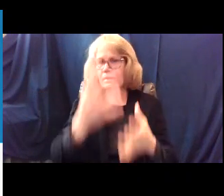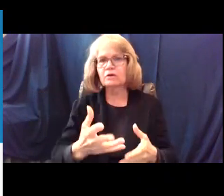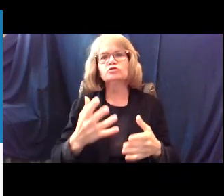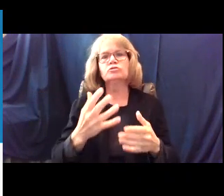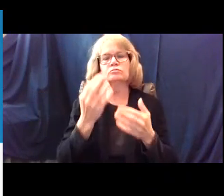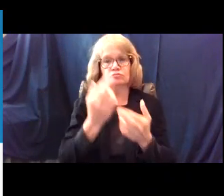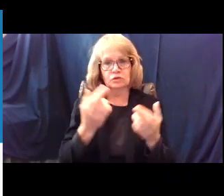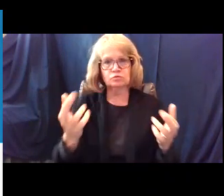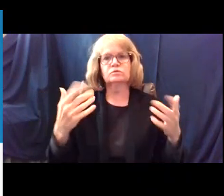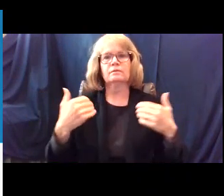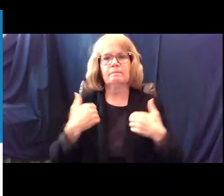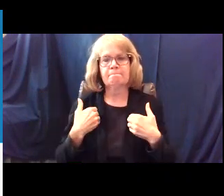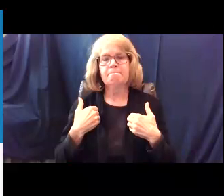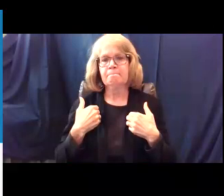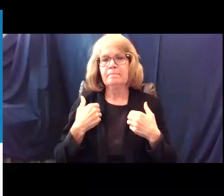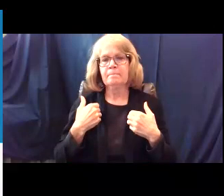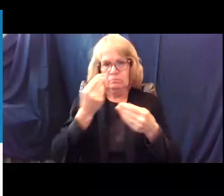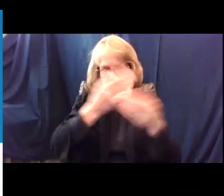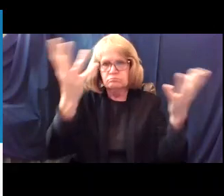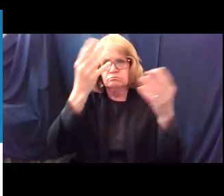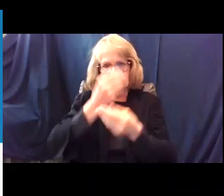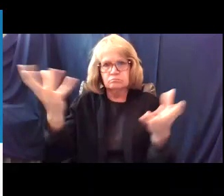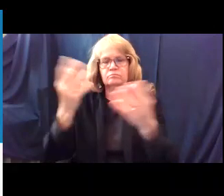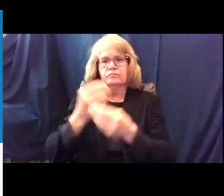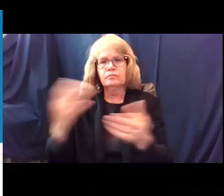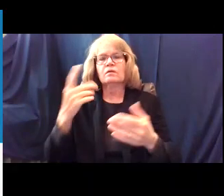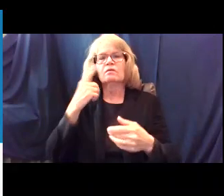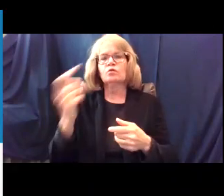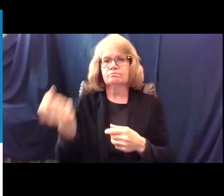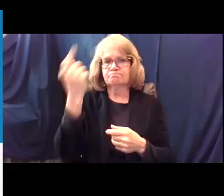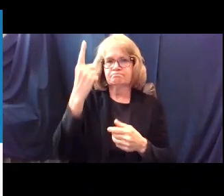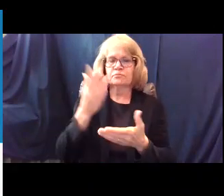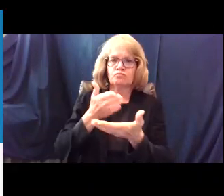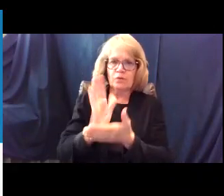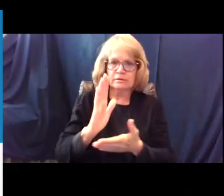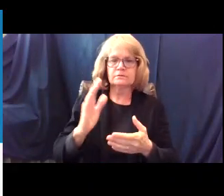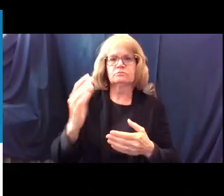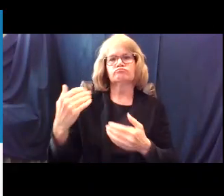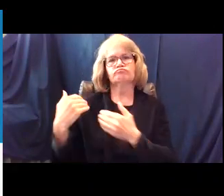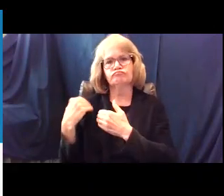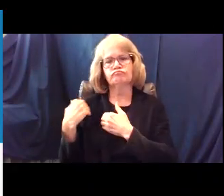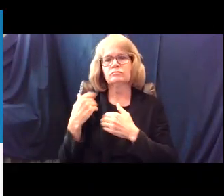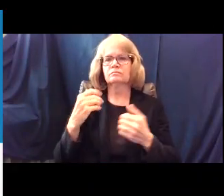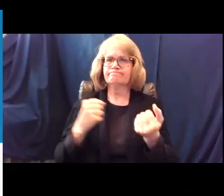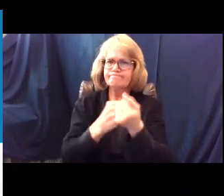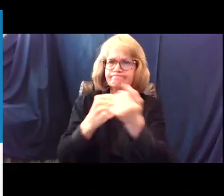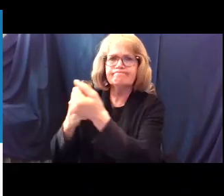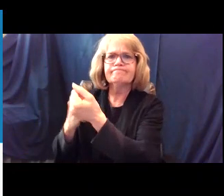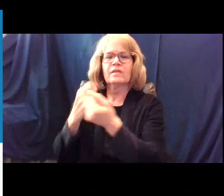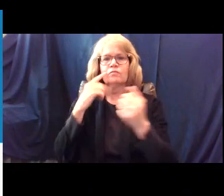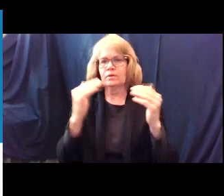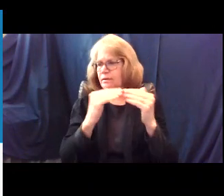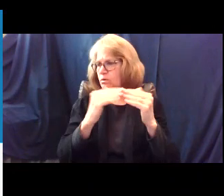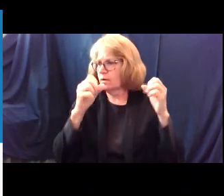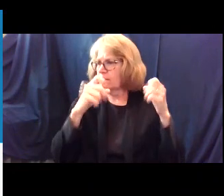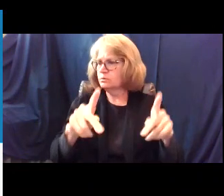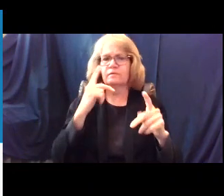resources to communities to understand the rights and responsibilities and to advocate for equal opportunity for all in